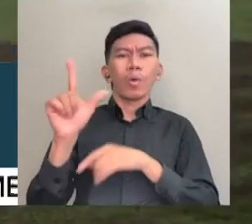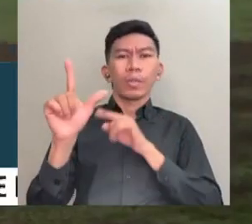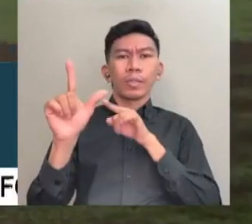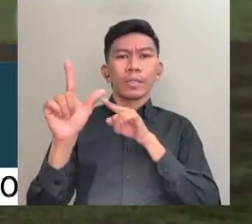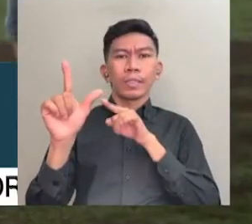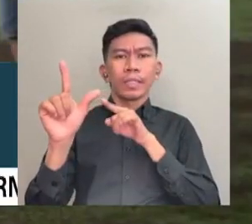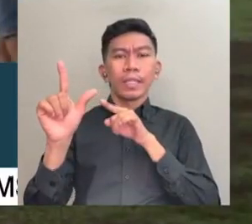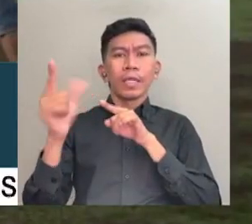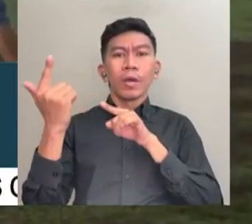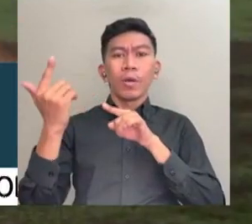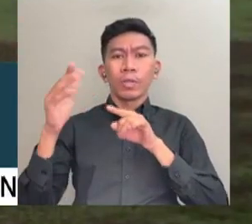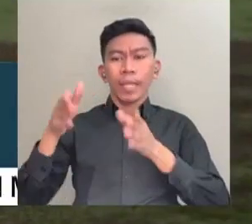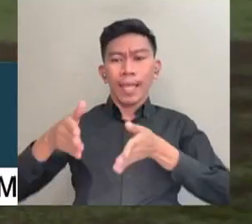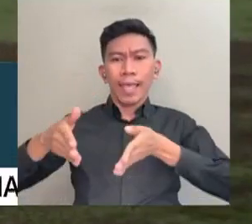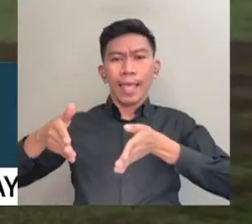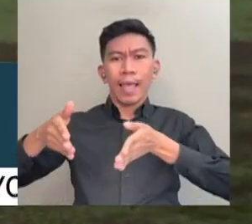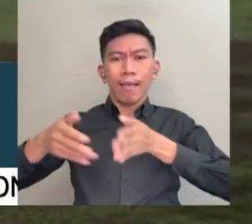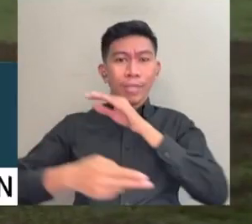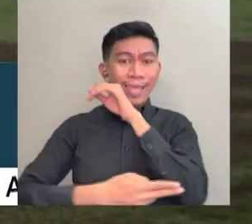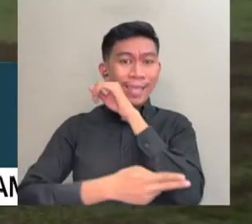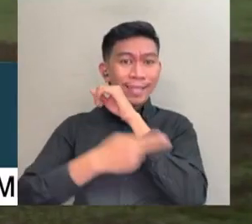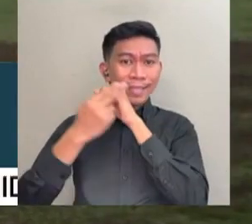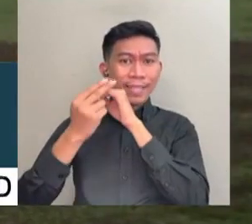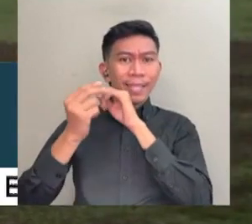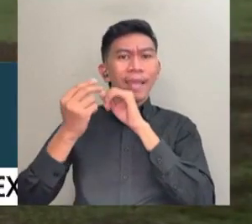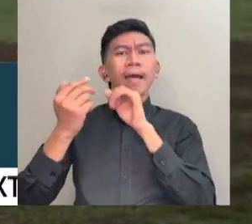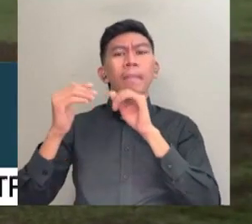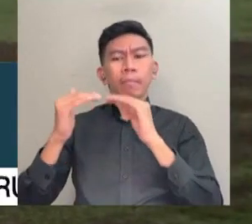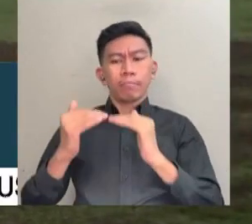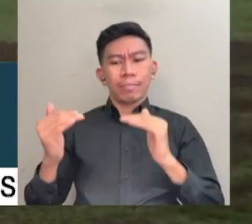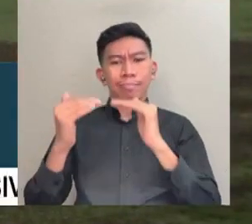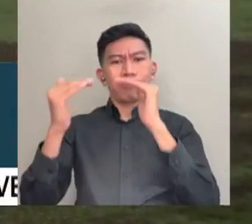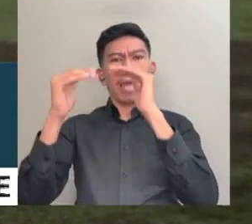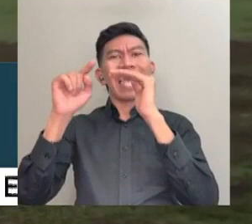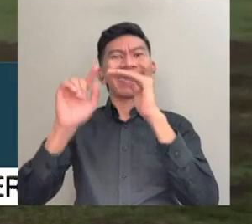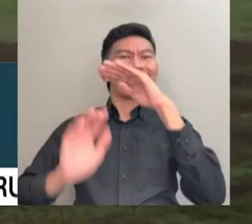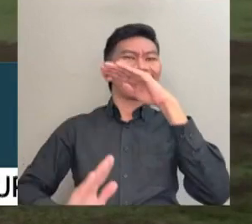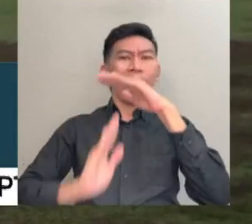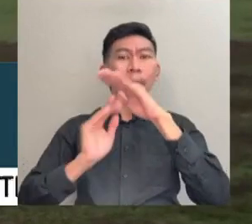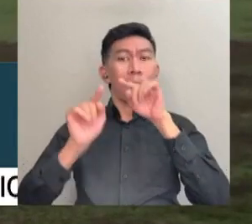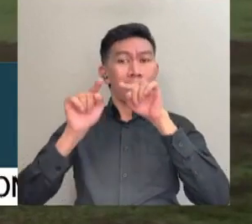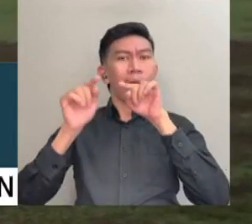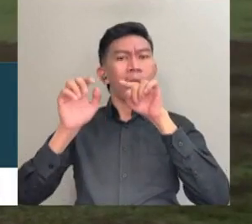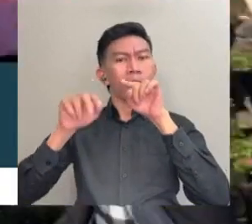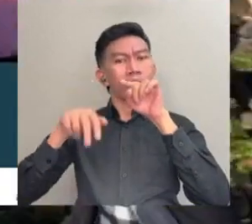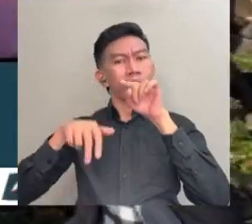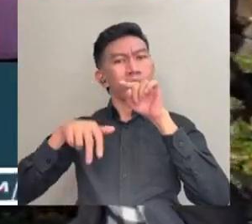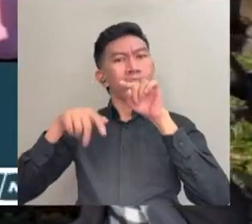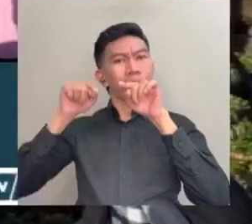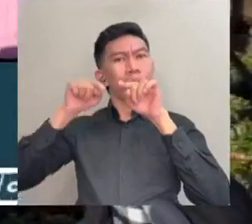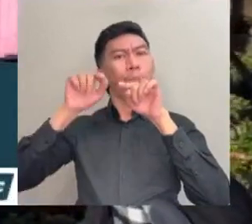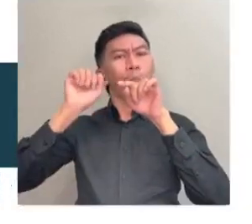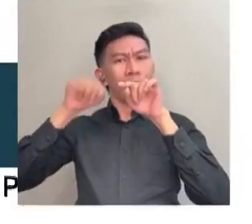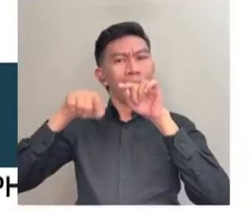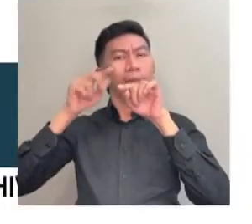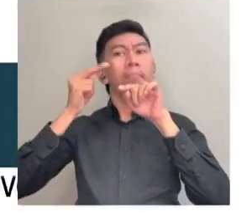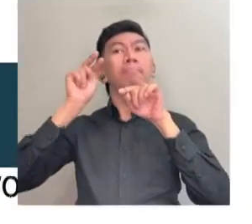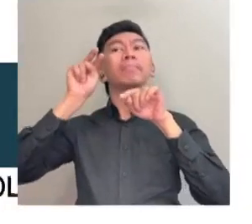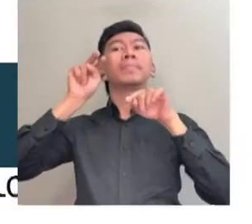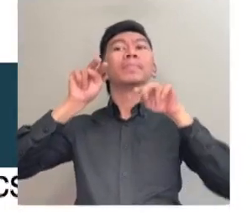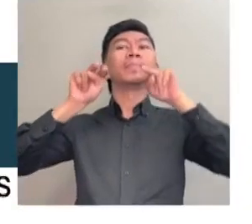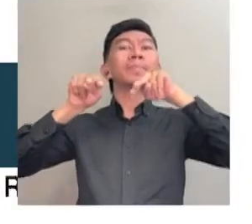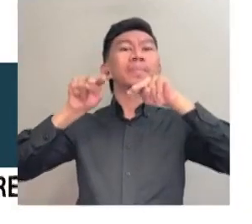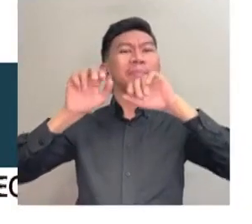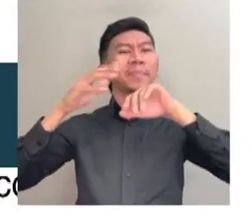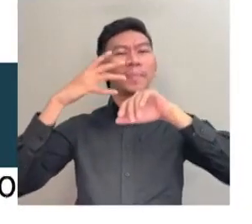decks. So they can do that at the comfort of the hotels where they are staying. Okay. Lastly, Irene, what advice have you gotten from